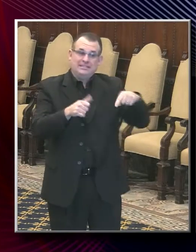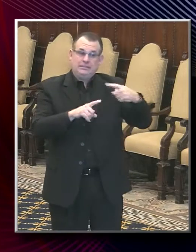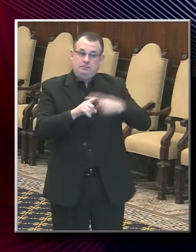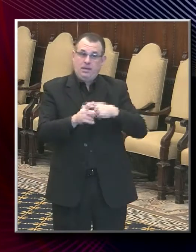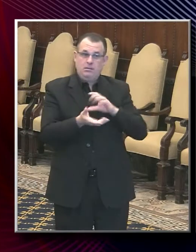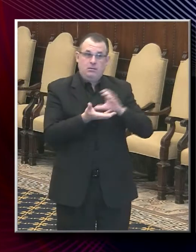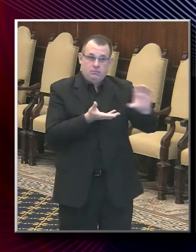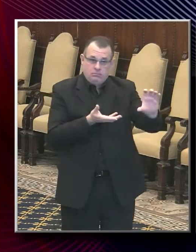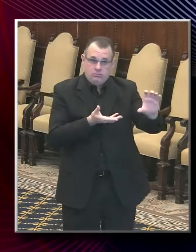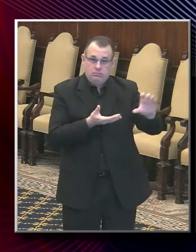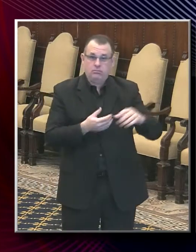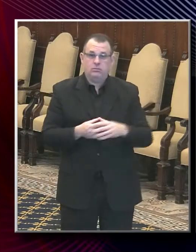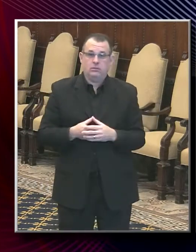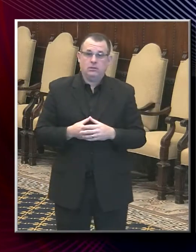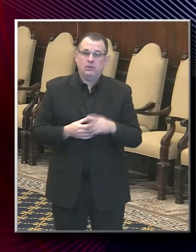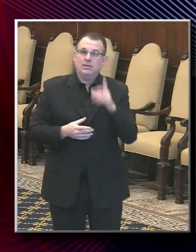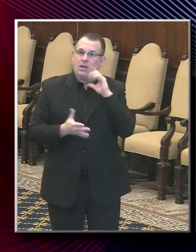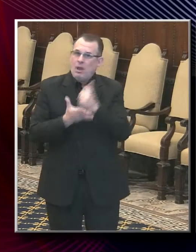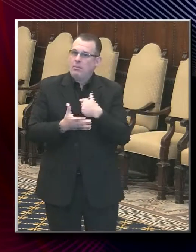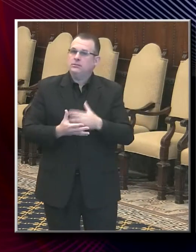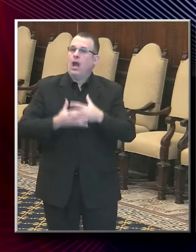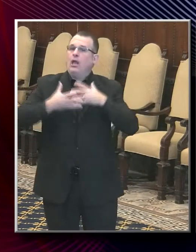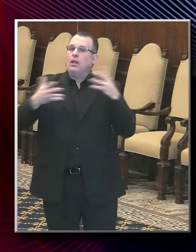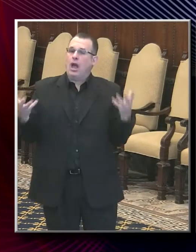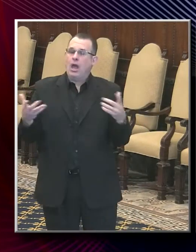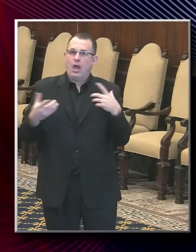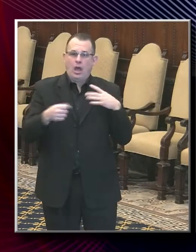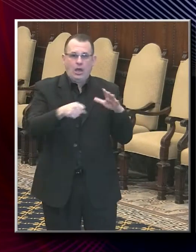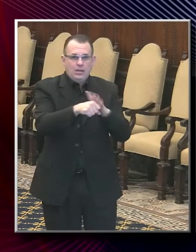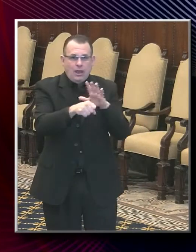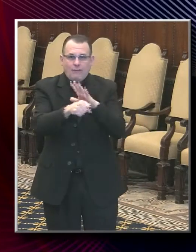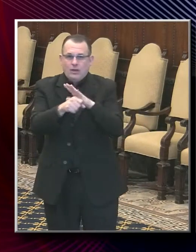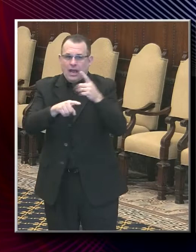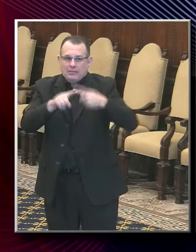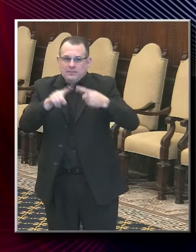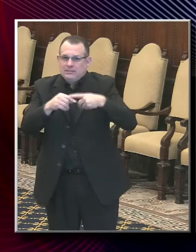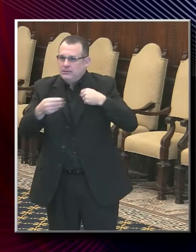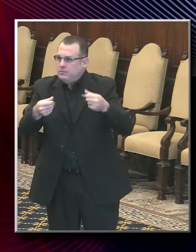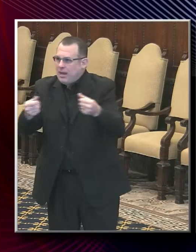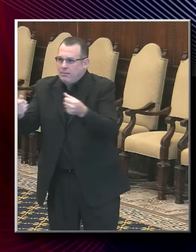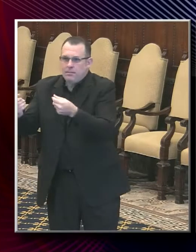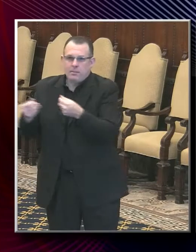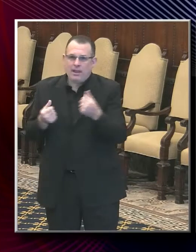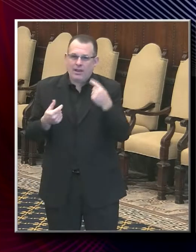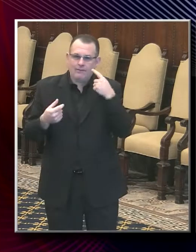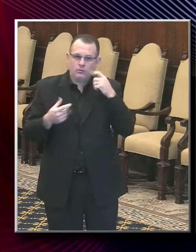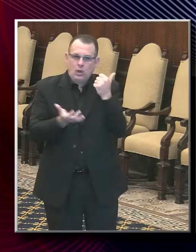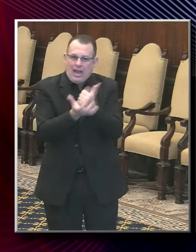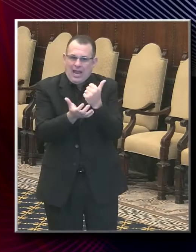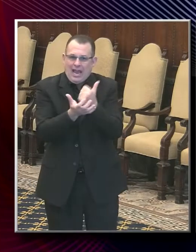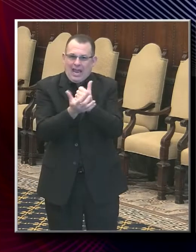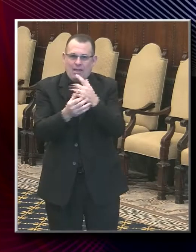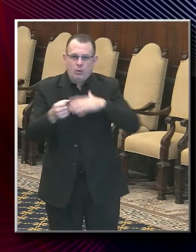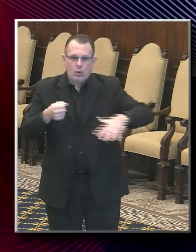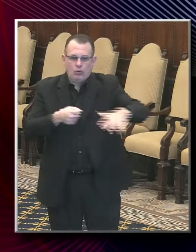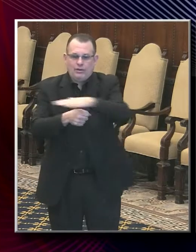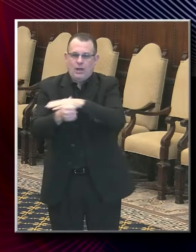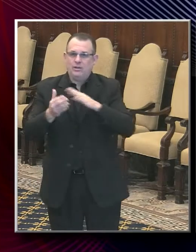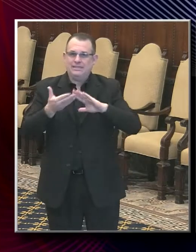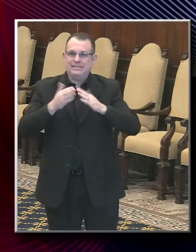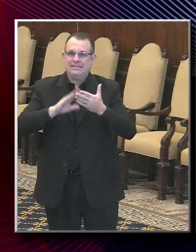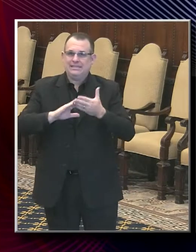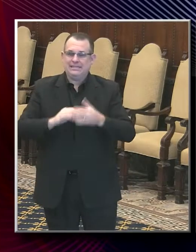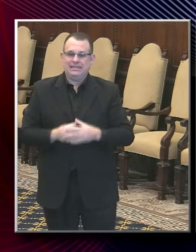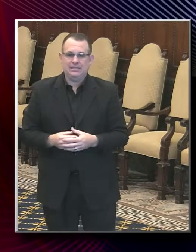become tremendous expenses as we rush to halt the spread of this virus throughout the city. But as thankful as we are